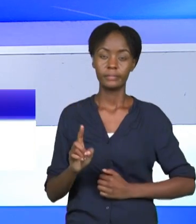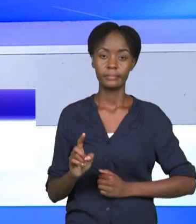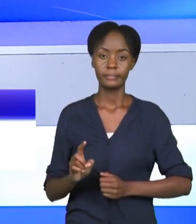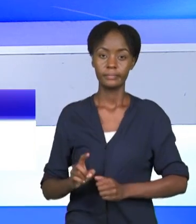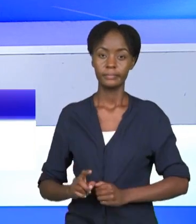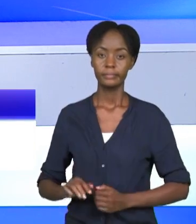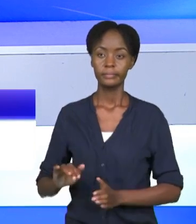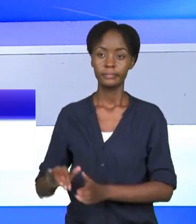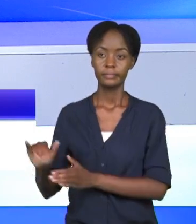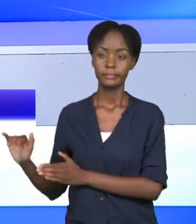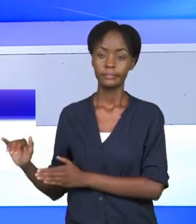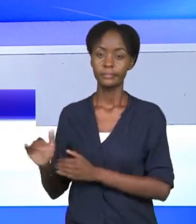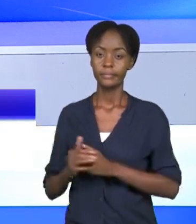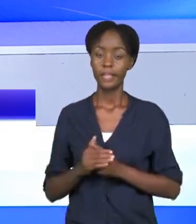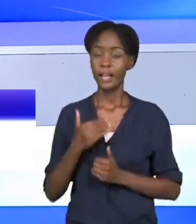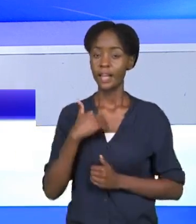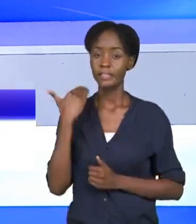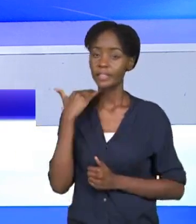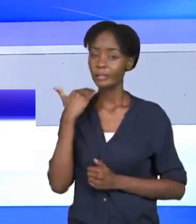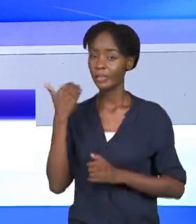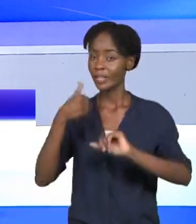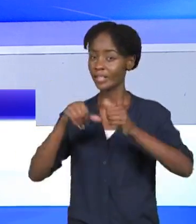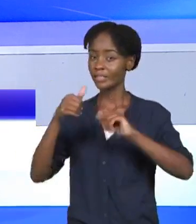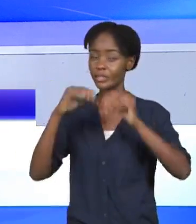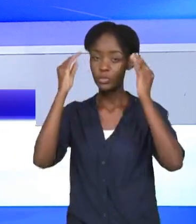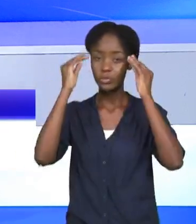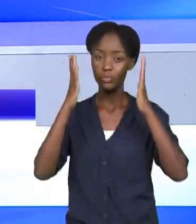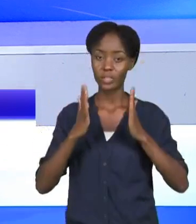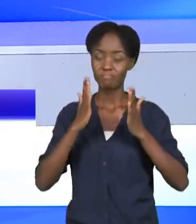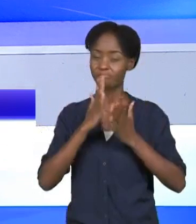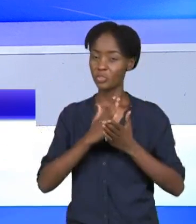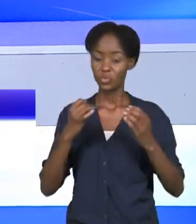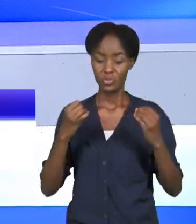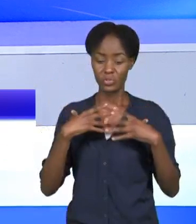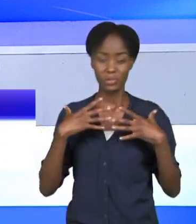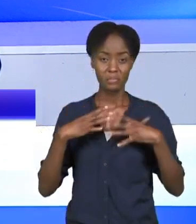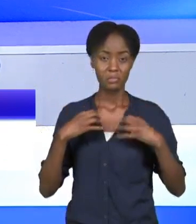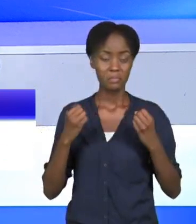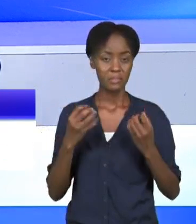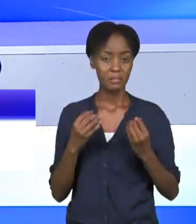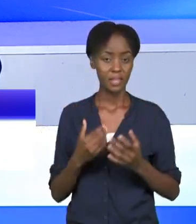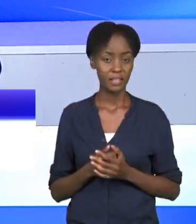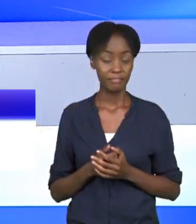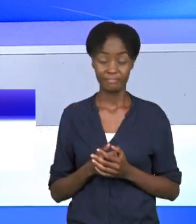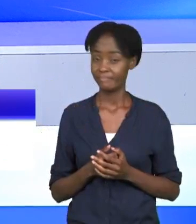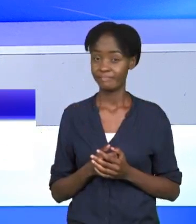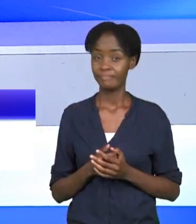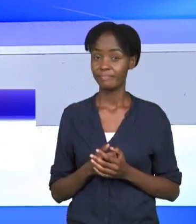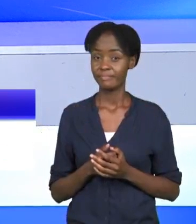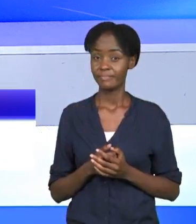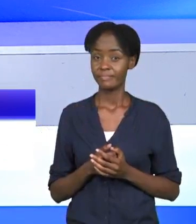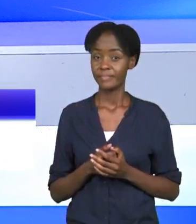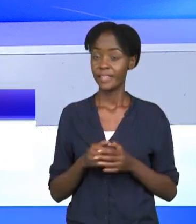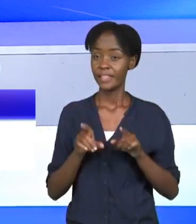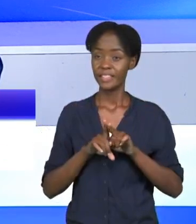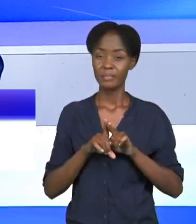The alarming increase in crime among students across the country has sparked a series of emotions, raising eyebrows and leaving behind a